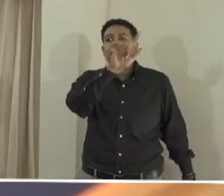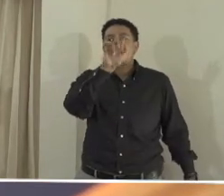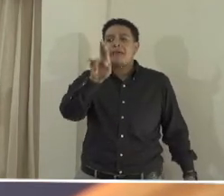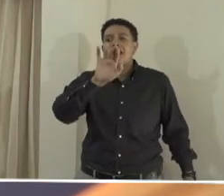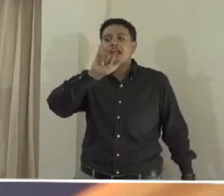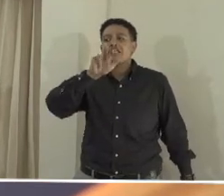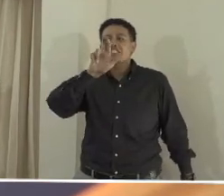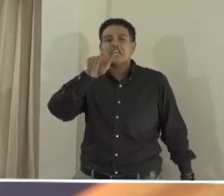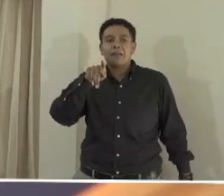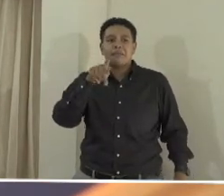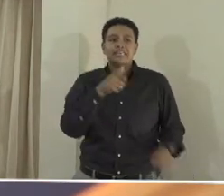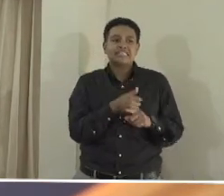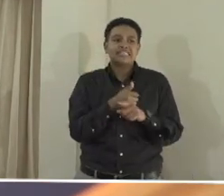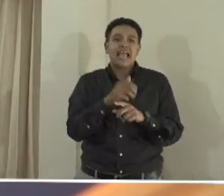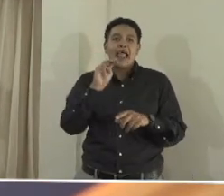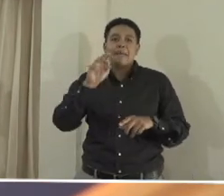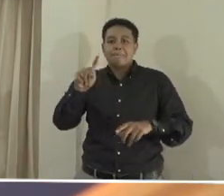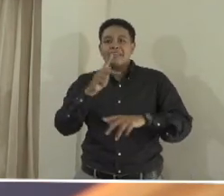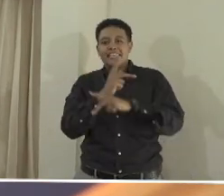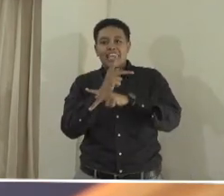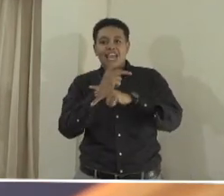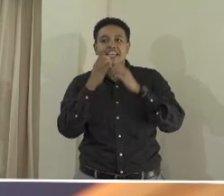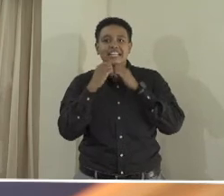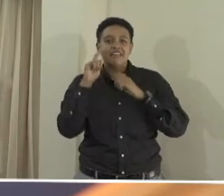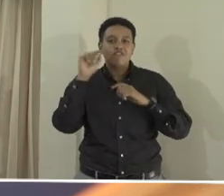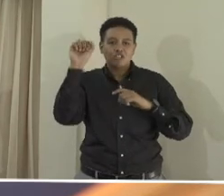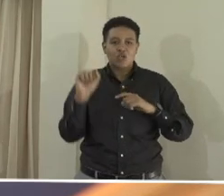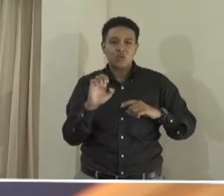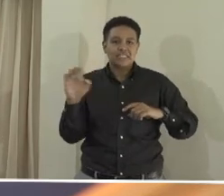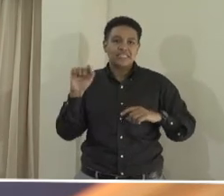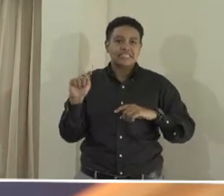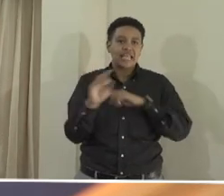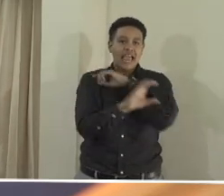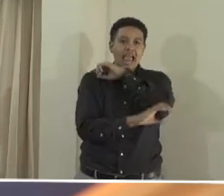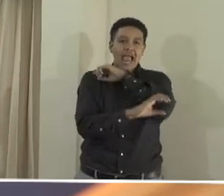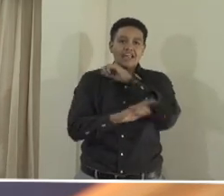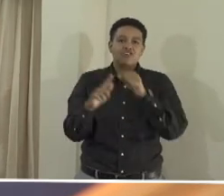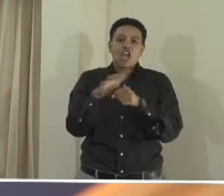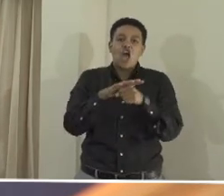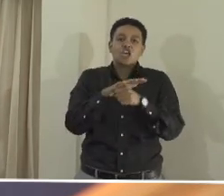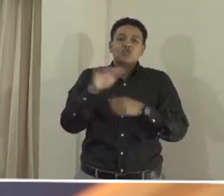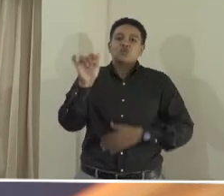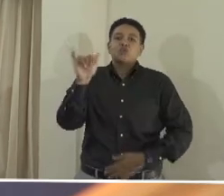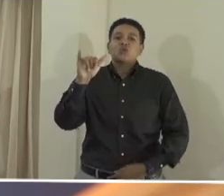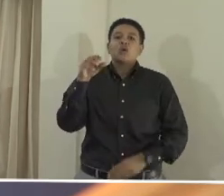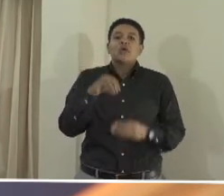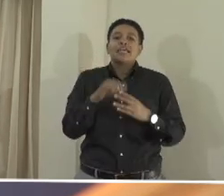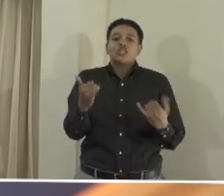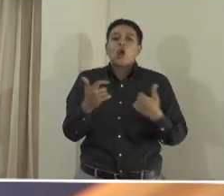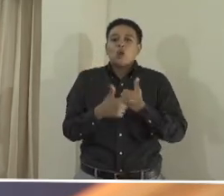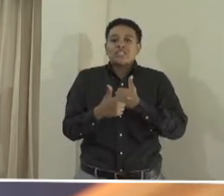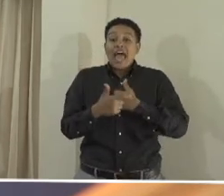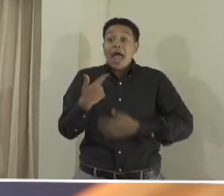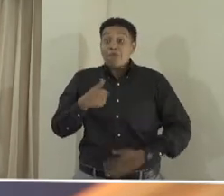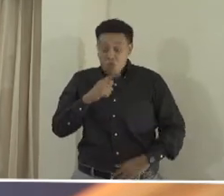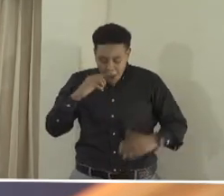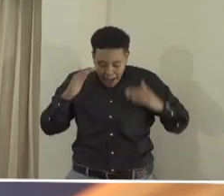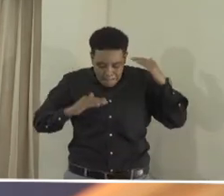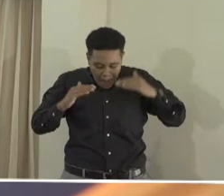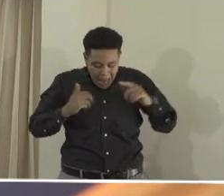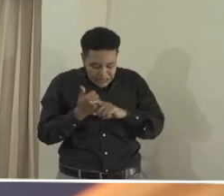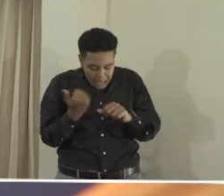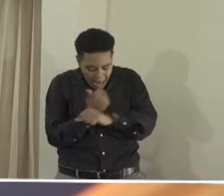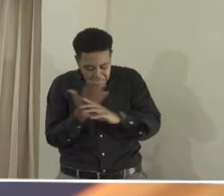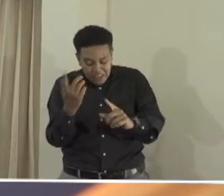JLP MP caretaker for the Southeast St. Catherine constituency as well. In this time, we're balancing